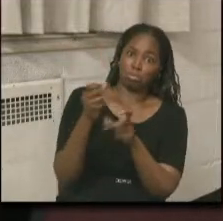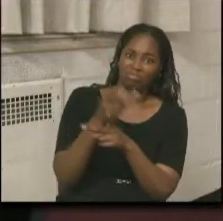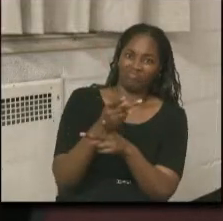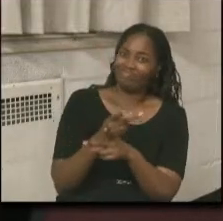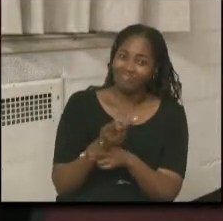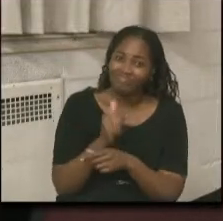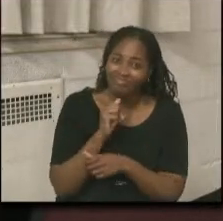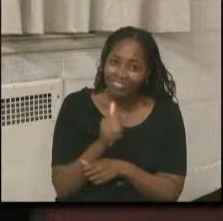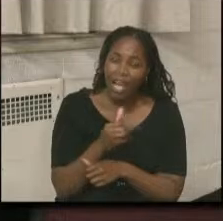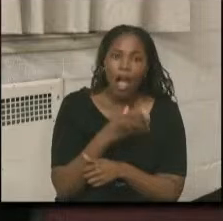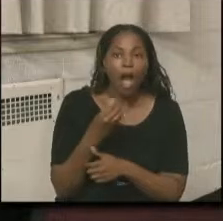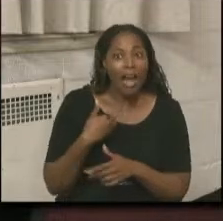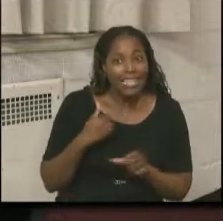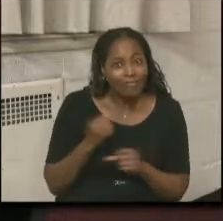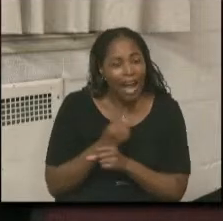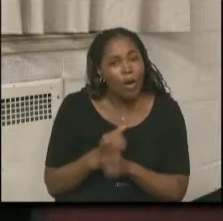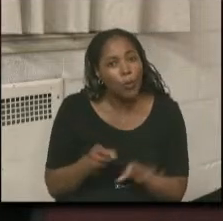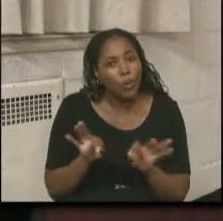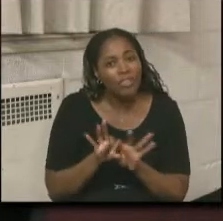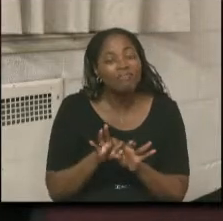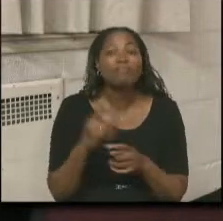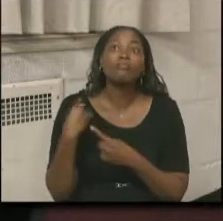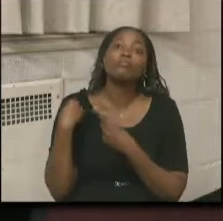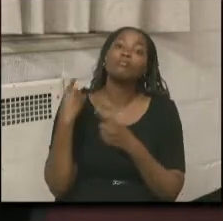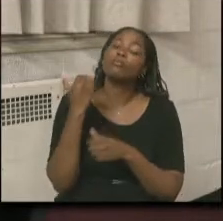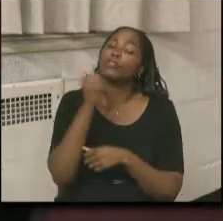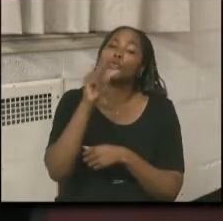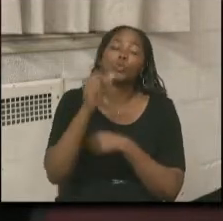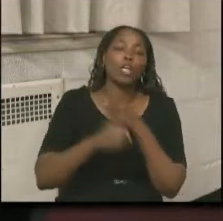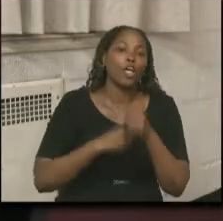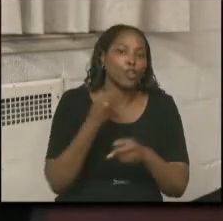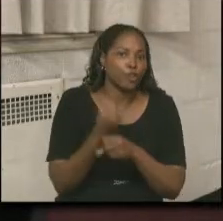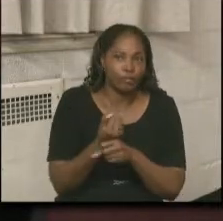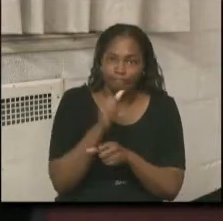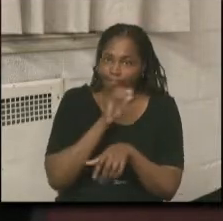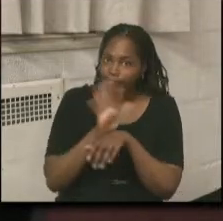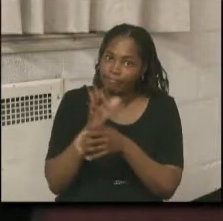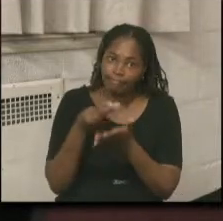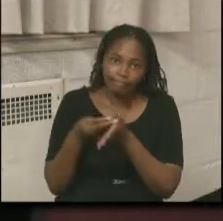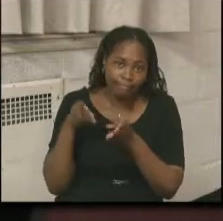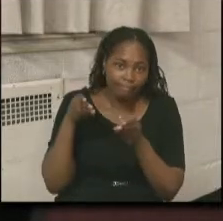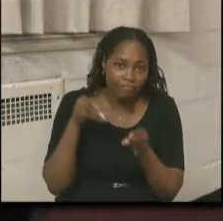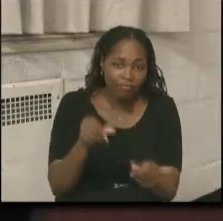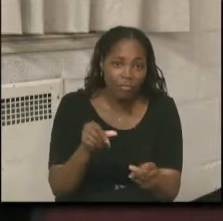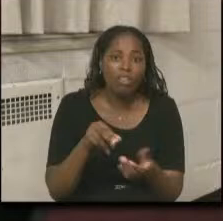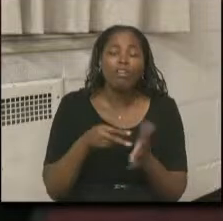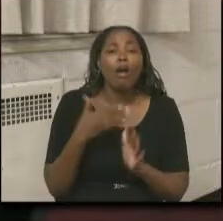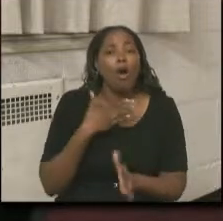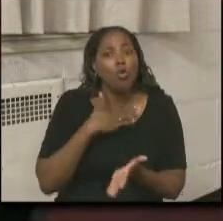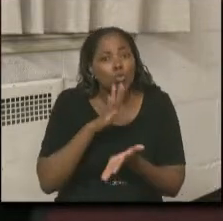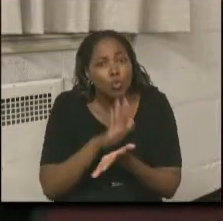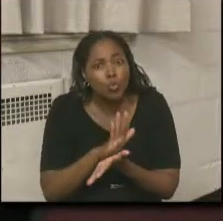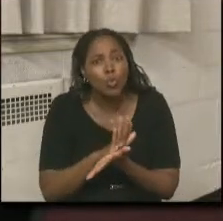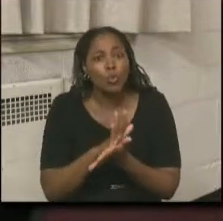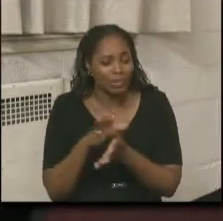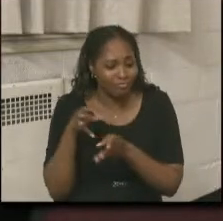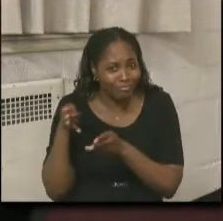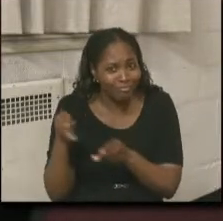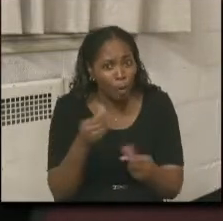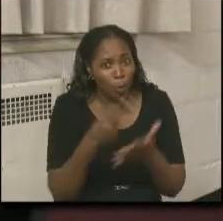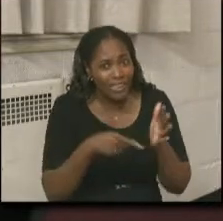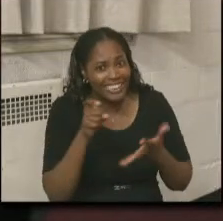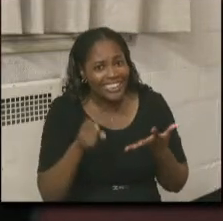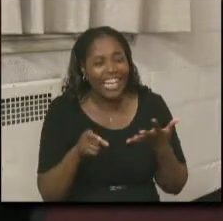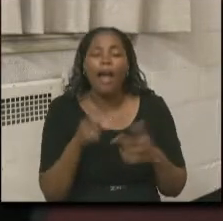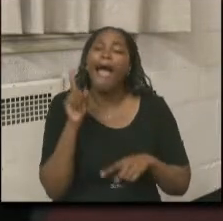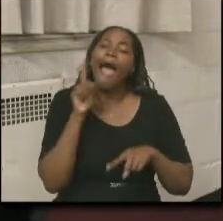of underfunding, giving our schools the resources we need to make Maryland an education destination cannot be optional. It's